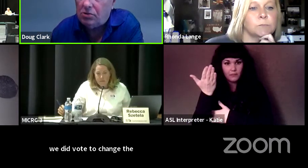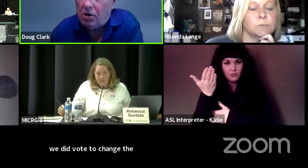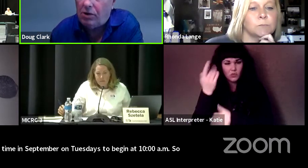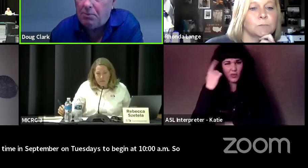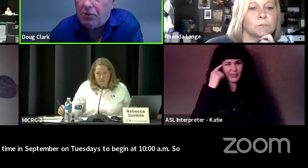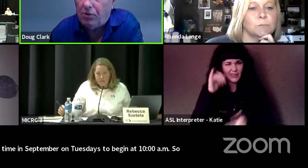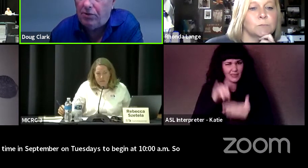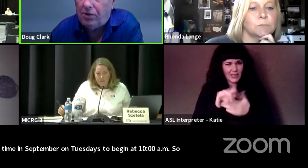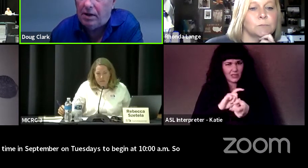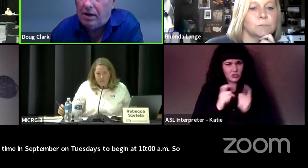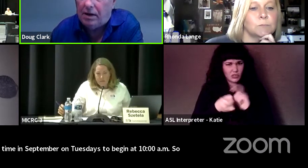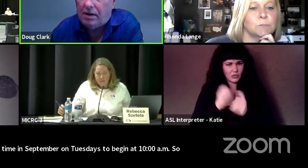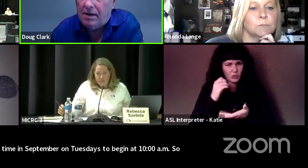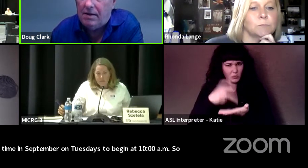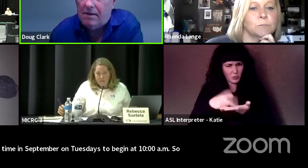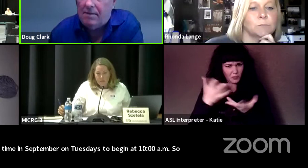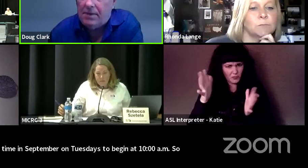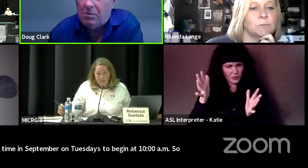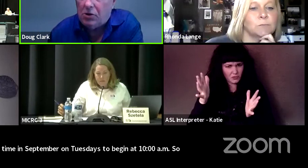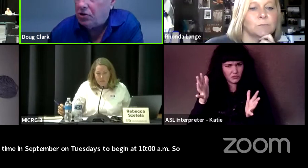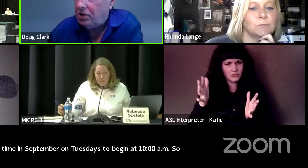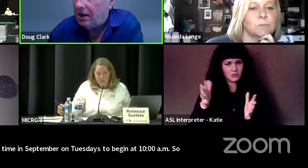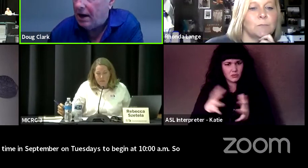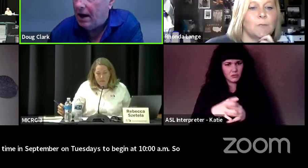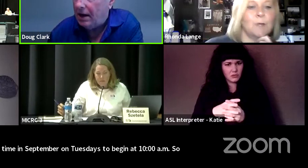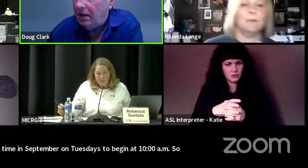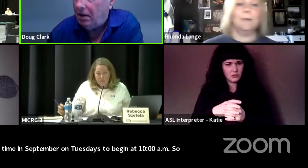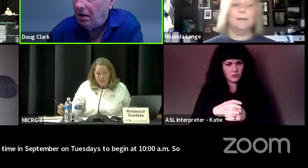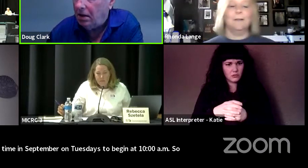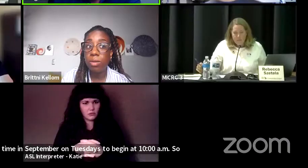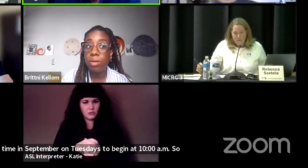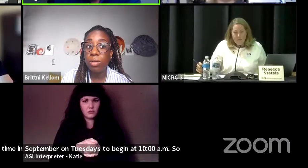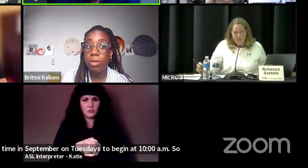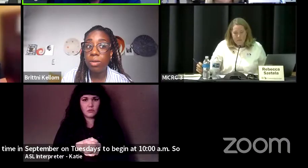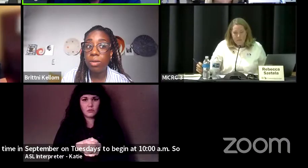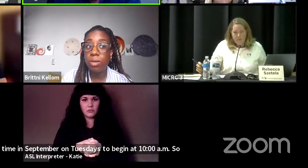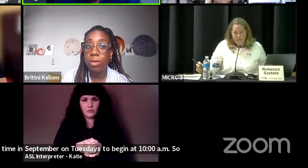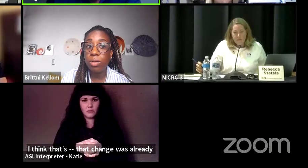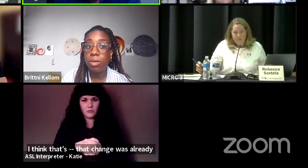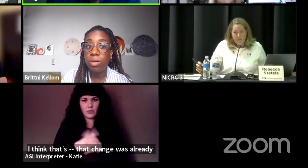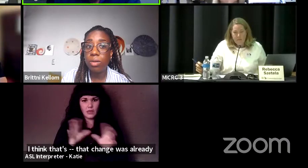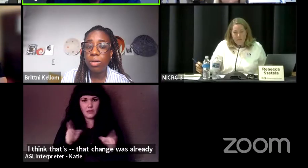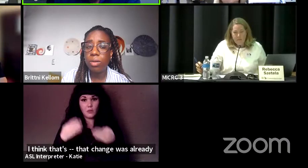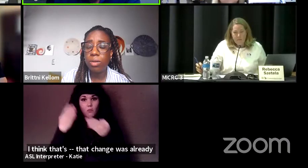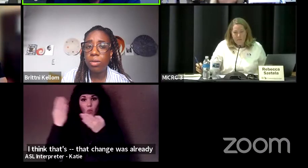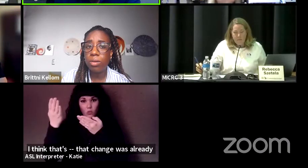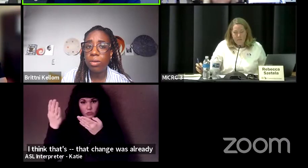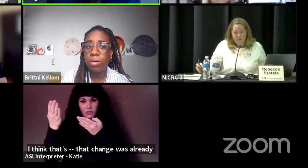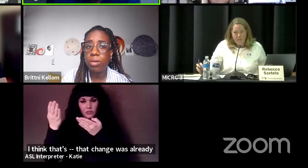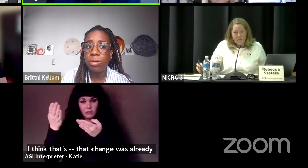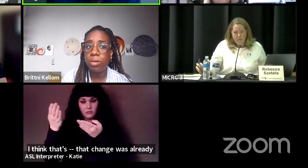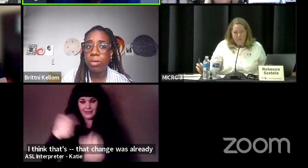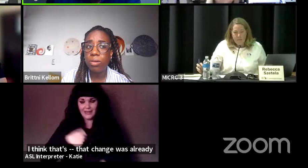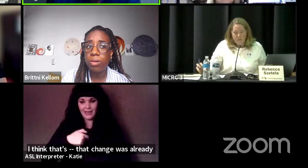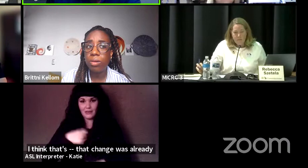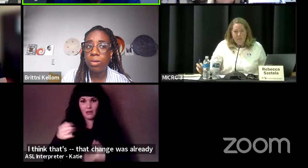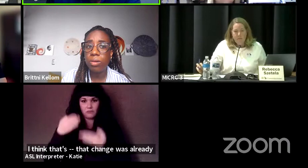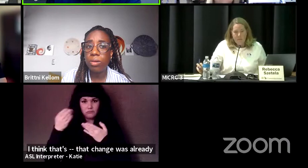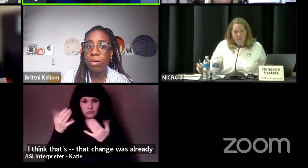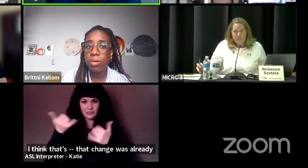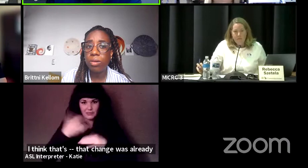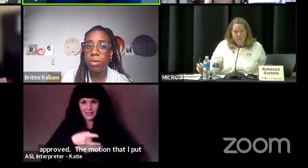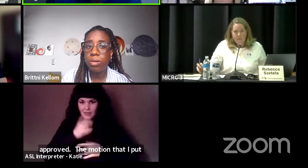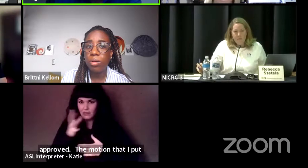change was already approved. And the motion that I put forward today does not include September.